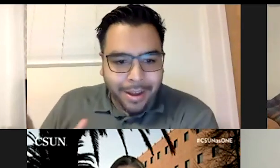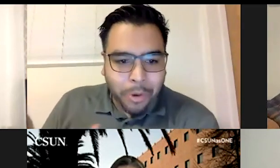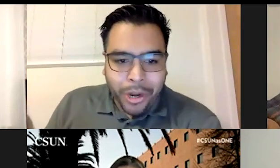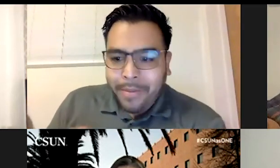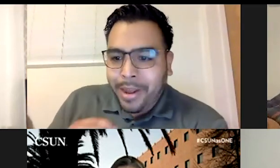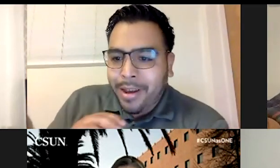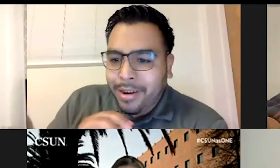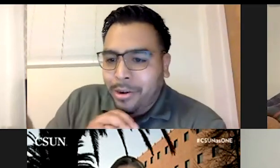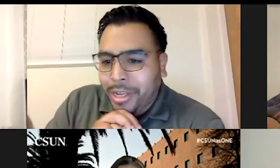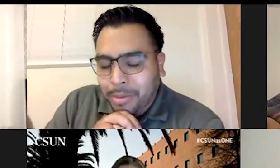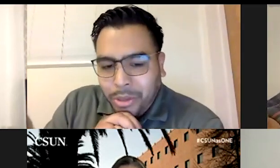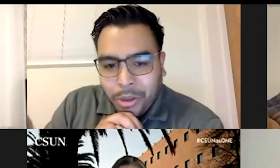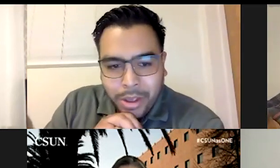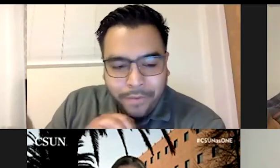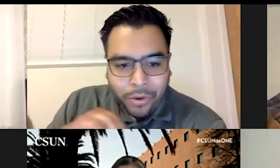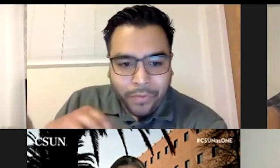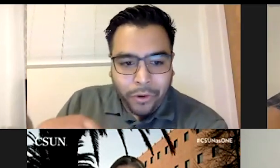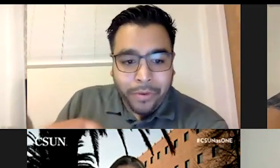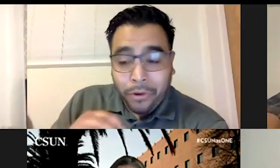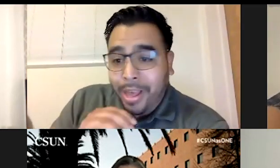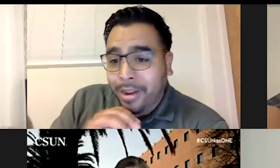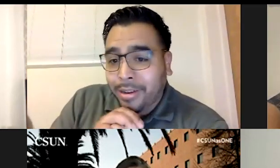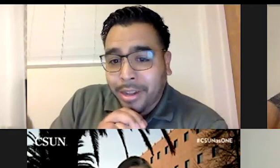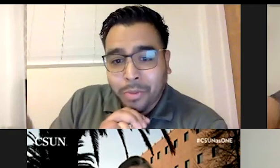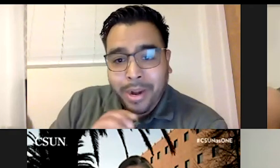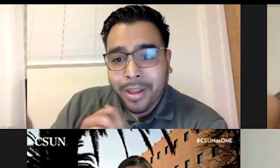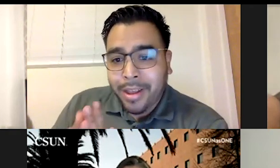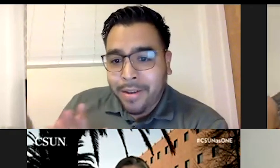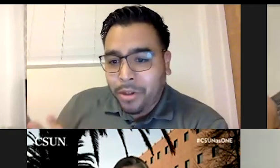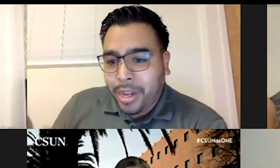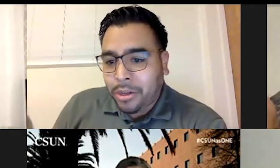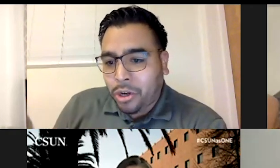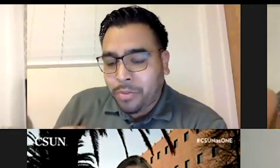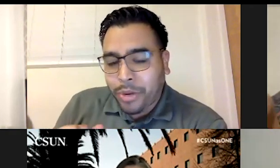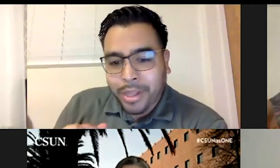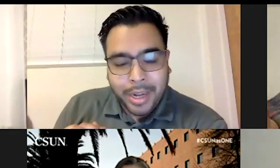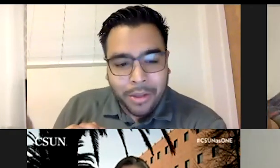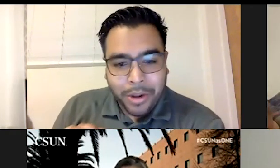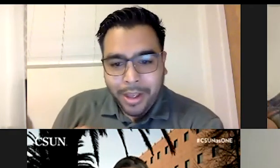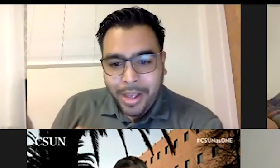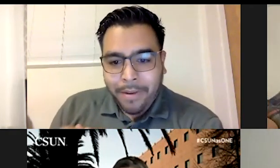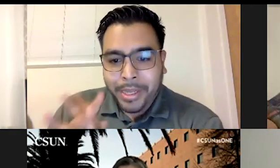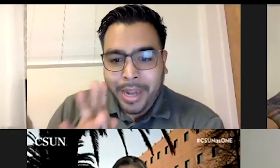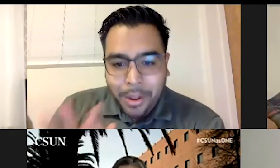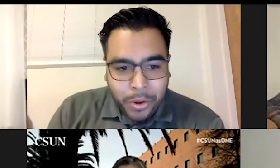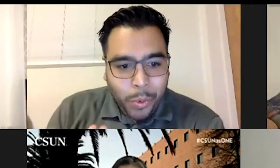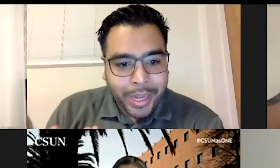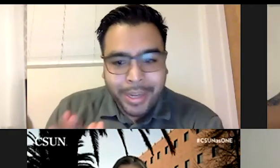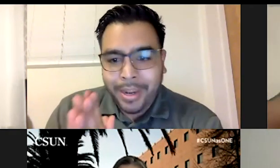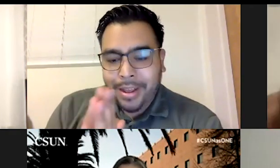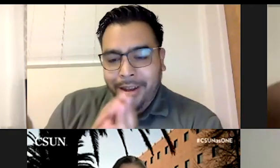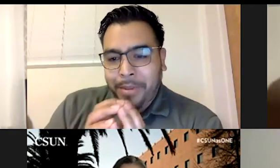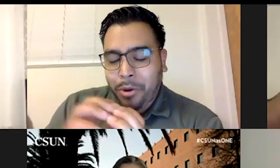had, coordinated by Ayan and her team. So thank you, Ayan, for that, and Xiomara for leading the charge and putting this together. If I'm missing anyone